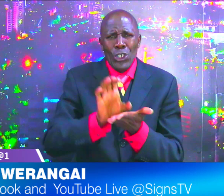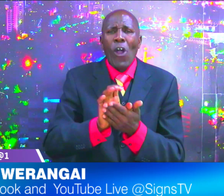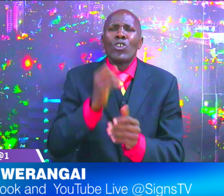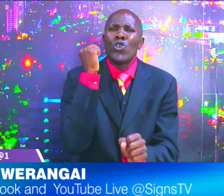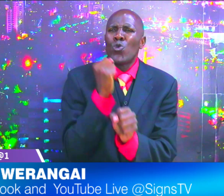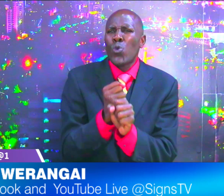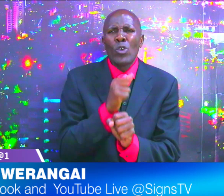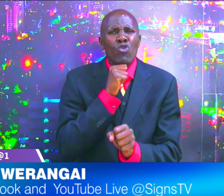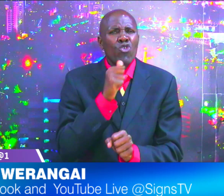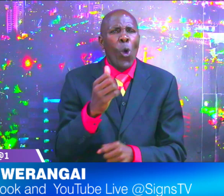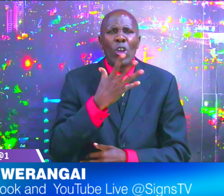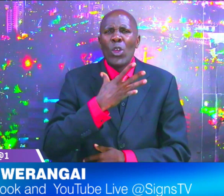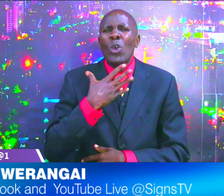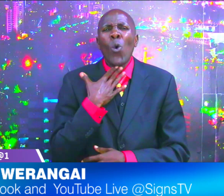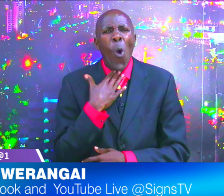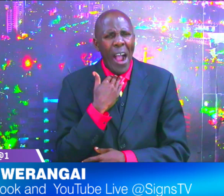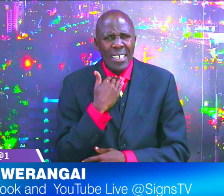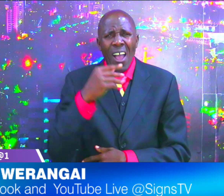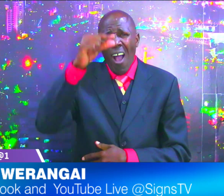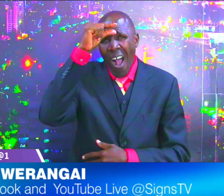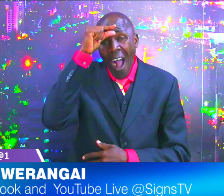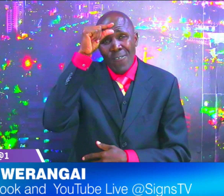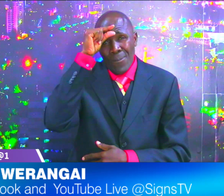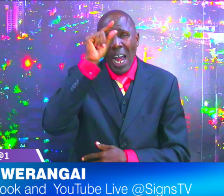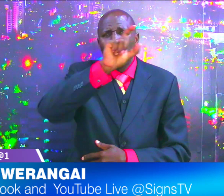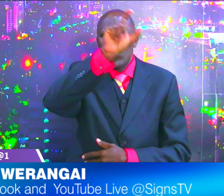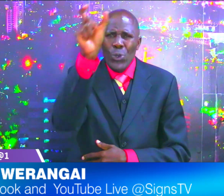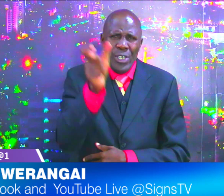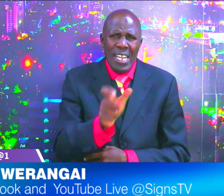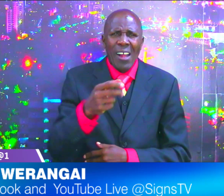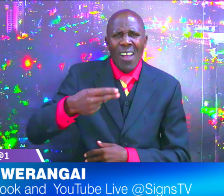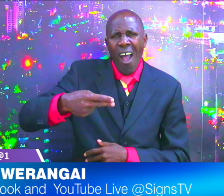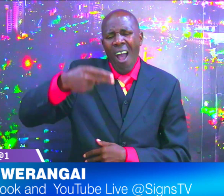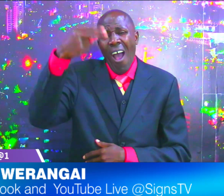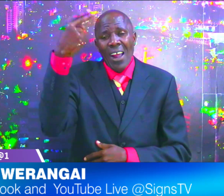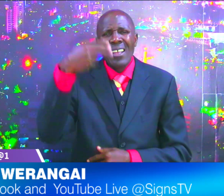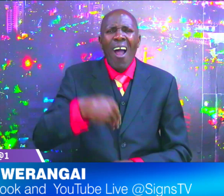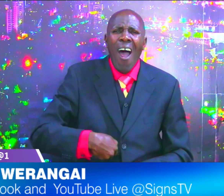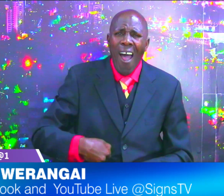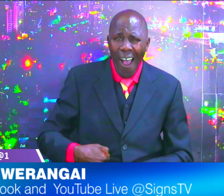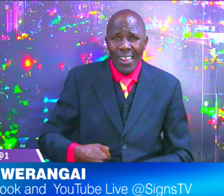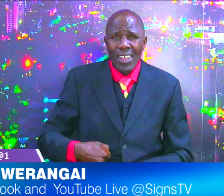for abnormal profits due to skewed contracts.